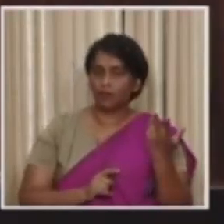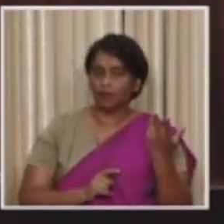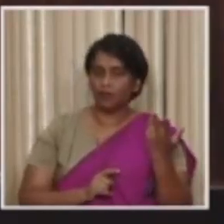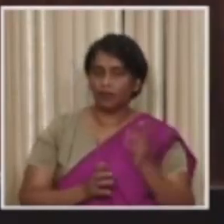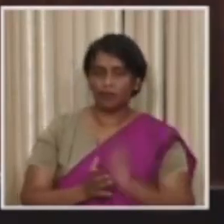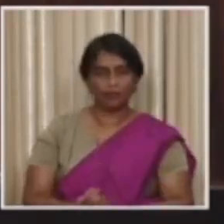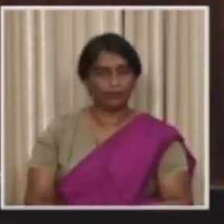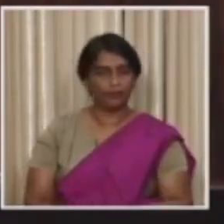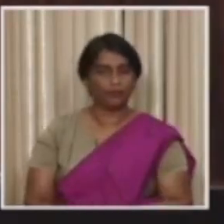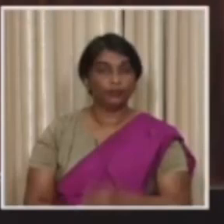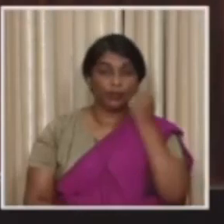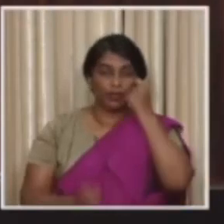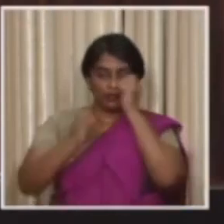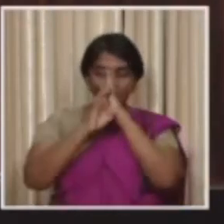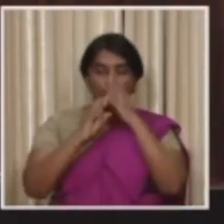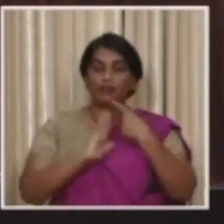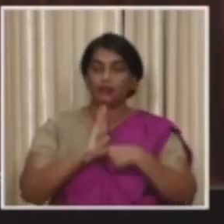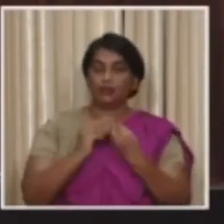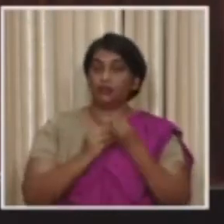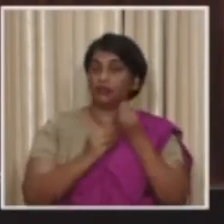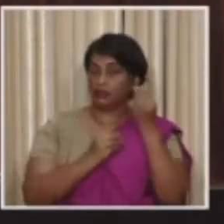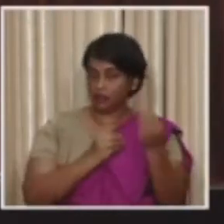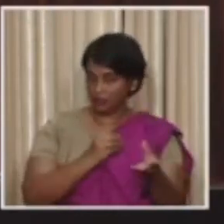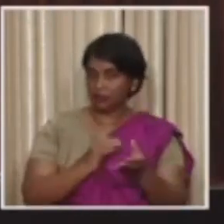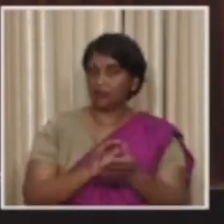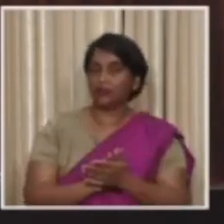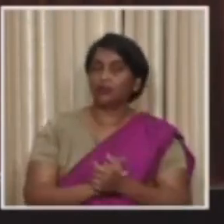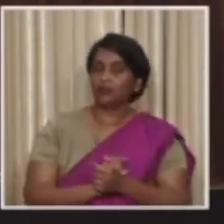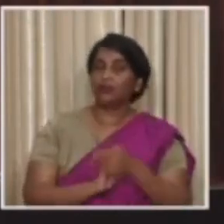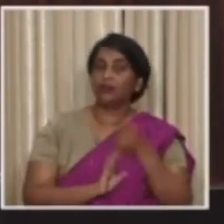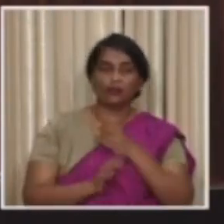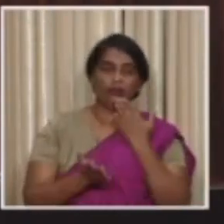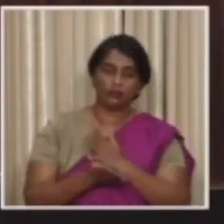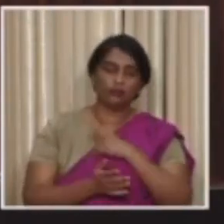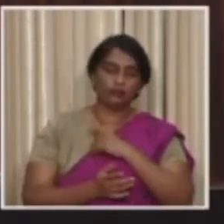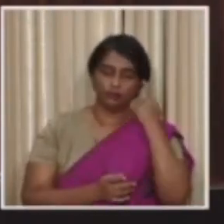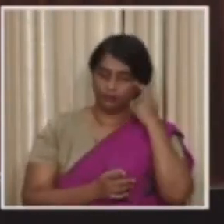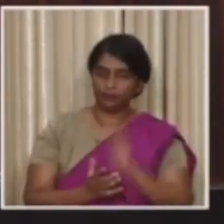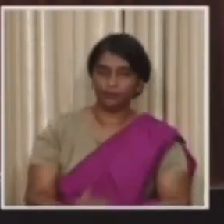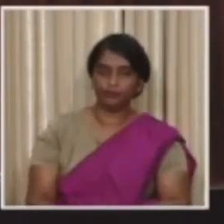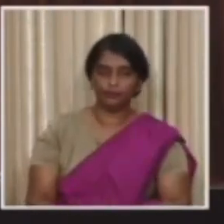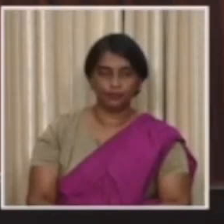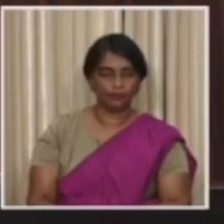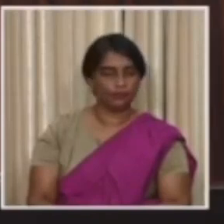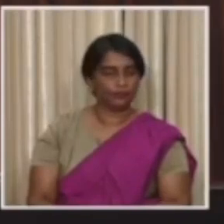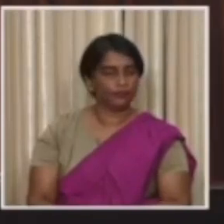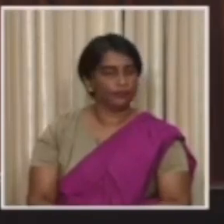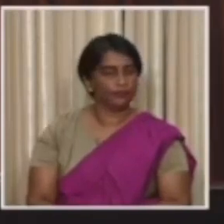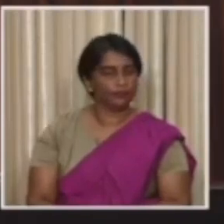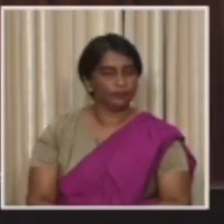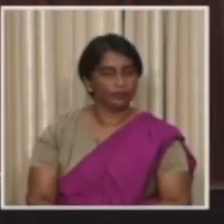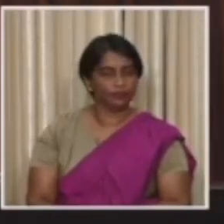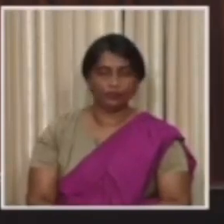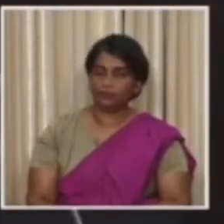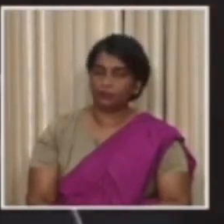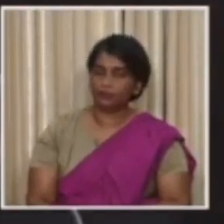Garu Prabhupakim Amathumani. Now, with the permission of your